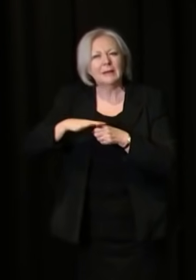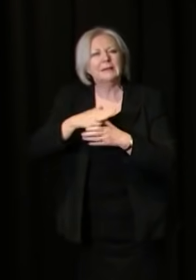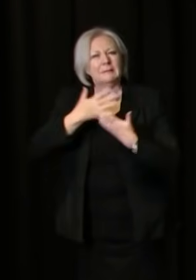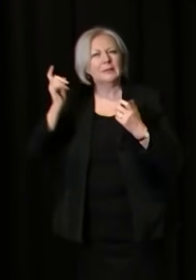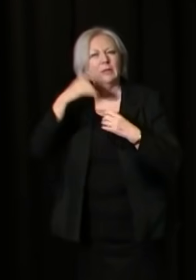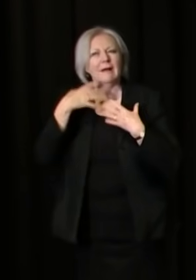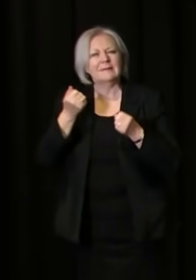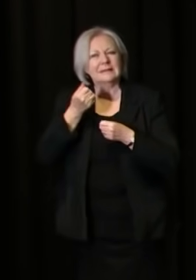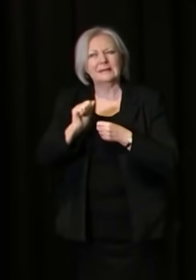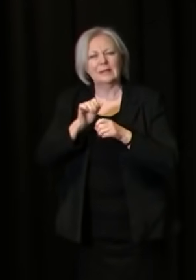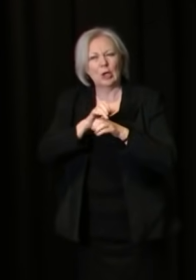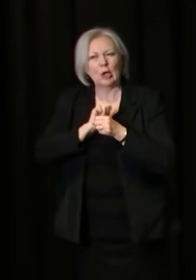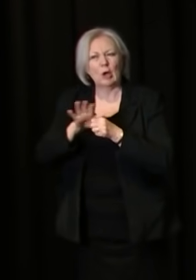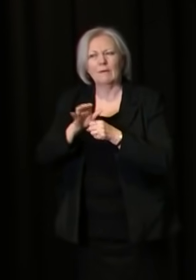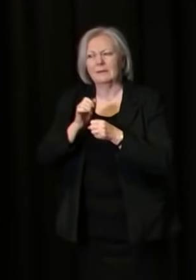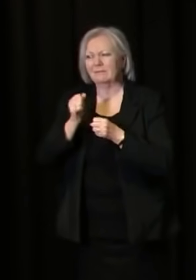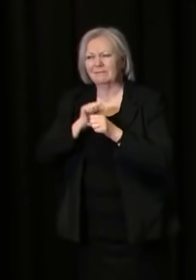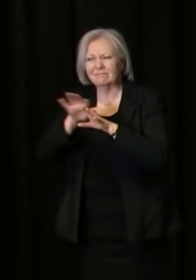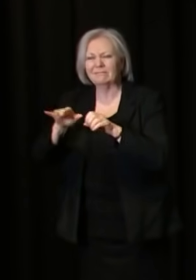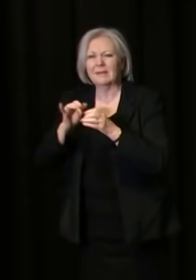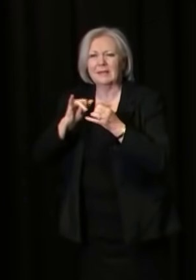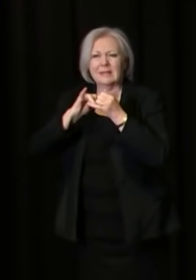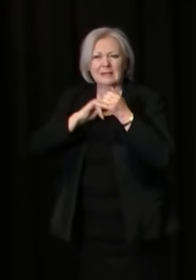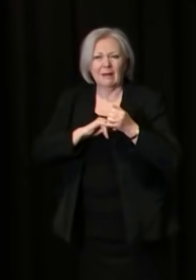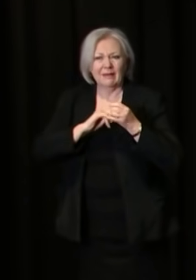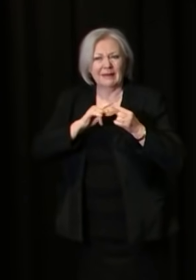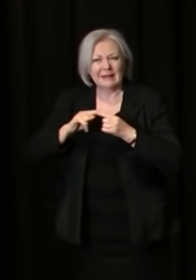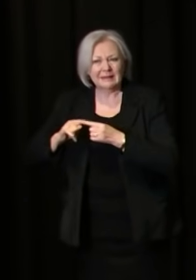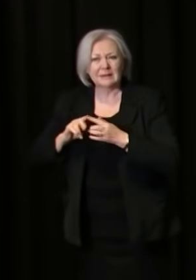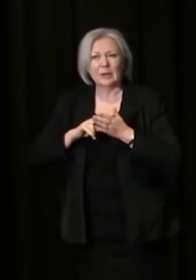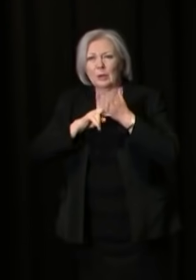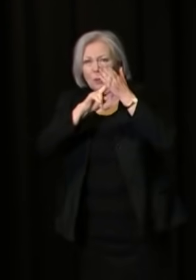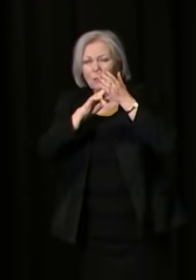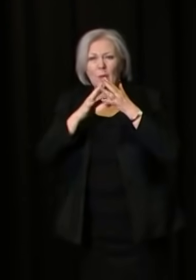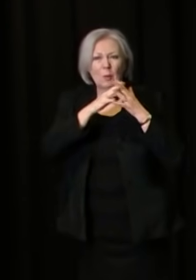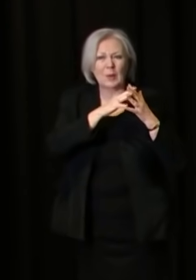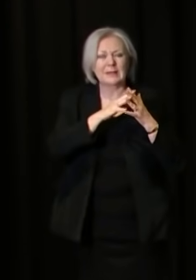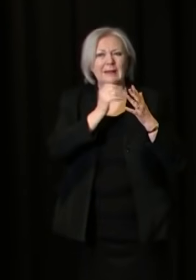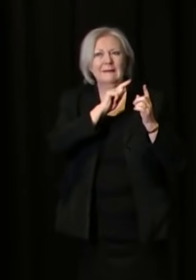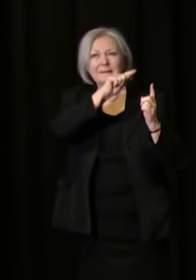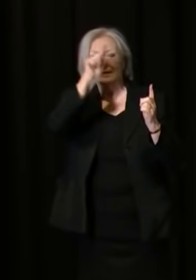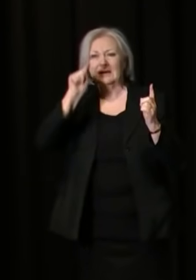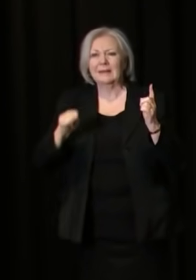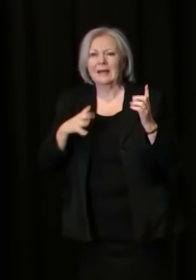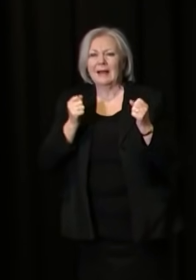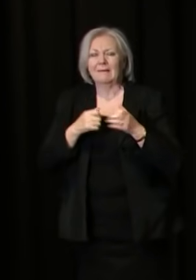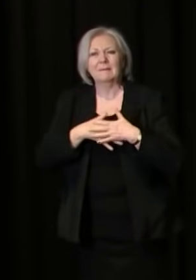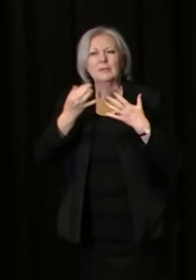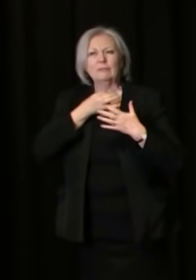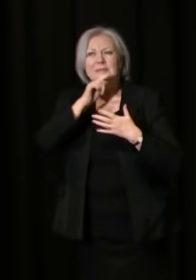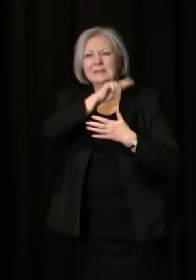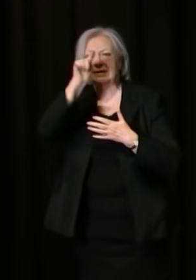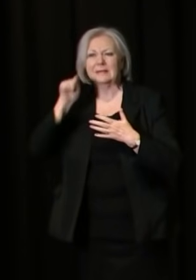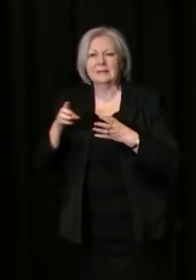greatest concern for us in the southeast, in the north and in the west, and across those high-risk